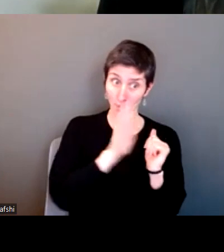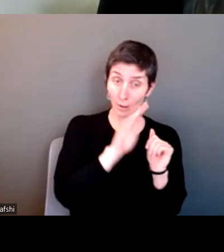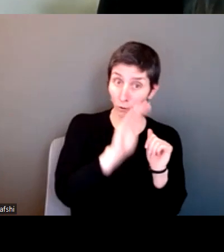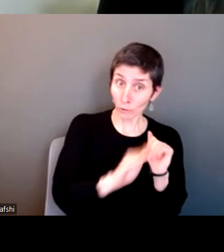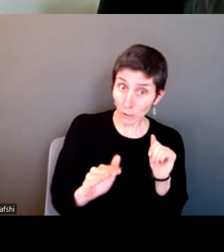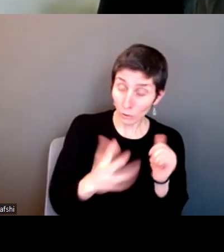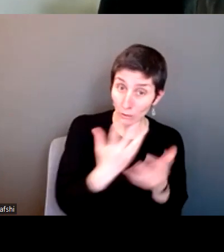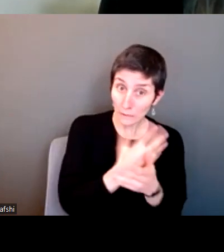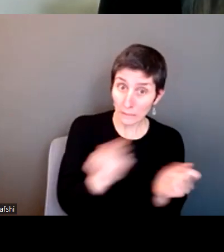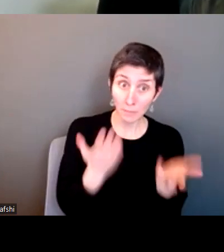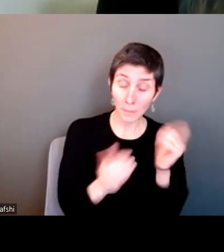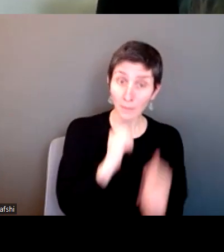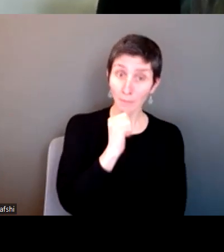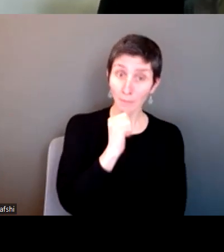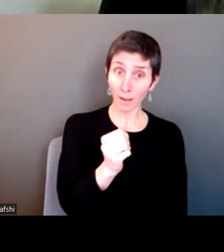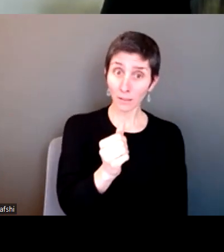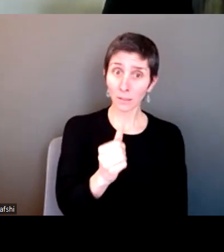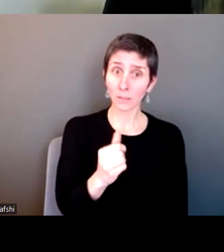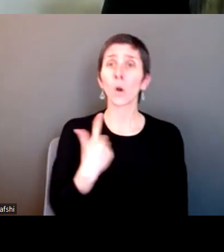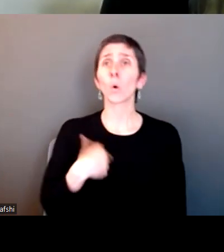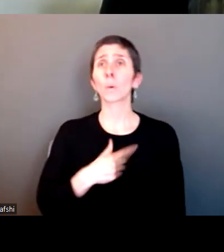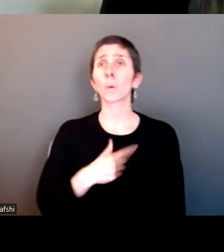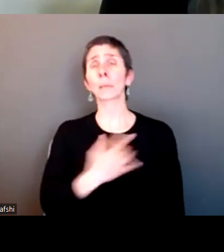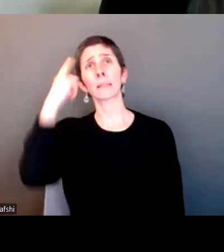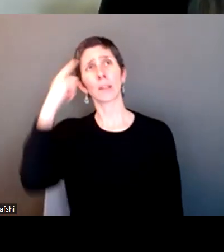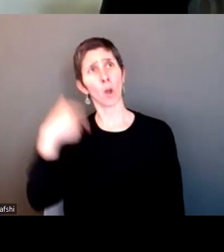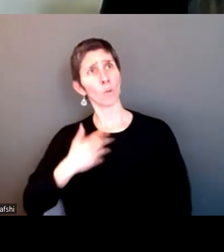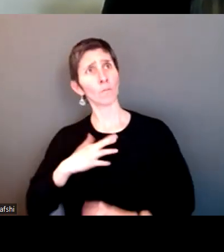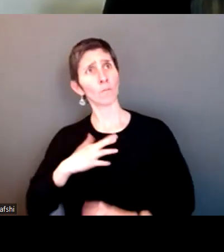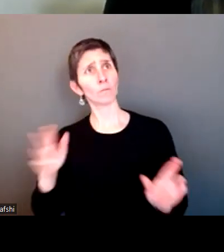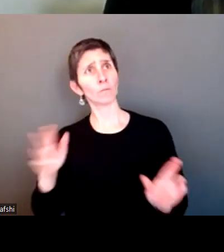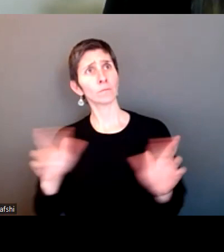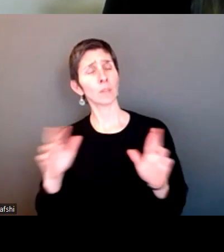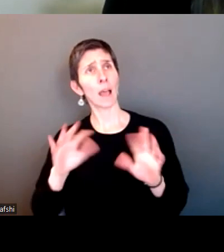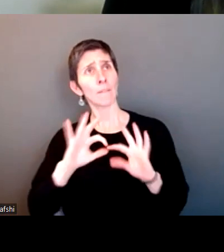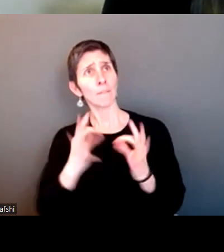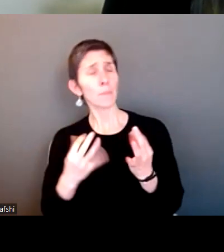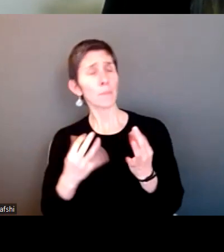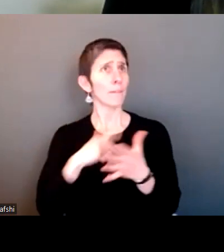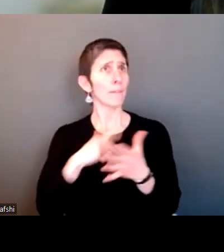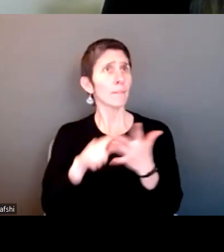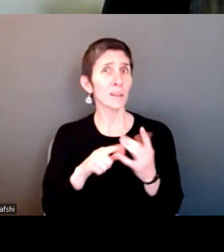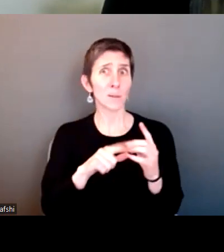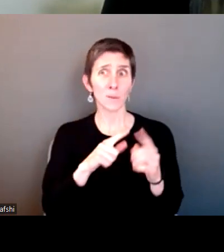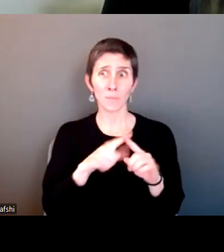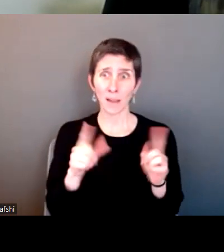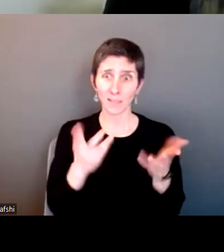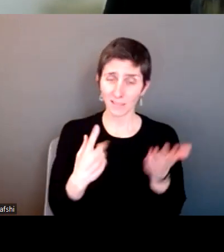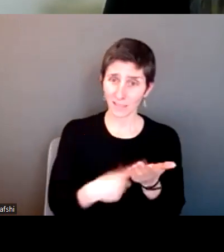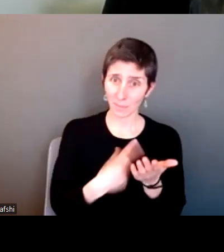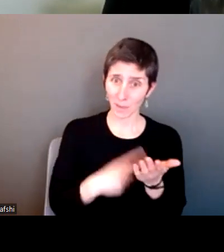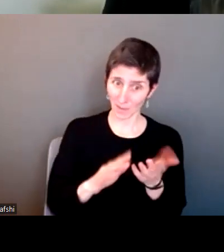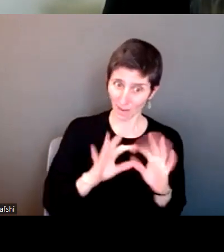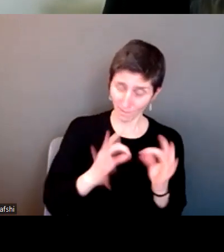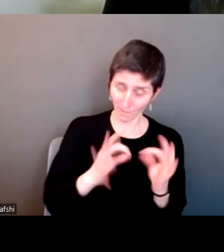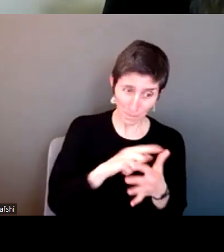natural supports in place that they can turn to, but those natural supports are just as unsafe as their partner is. So I think that's a piece